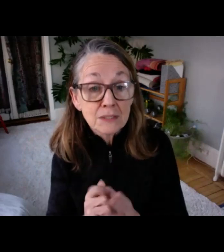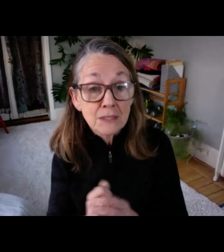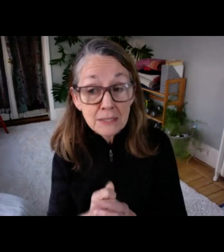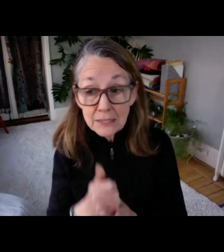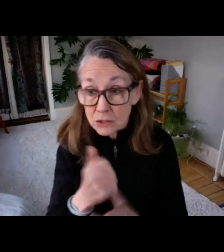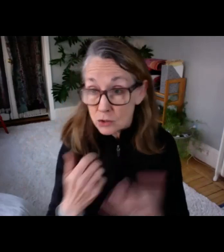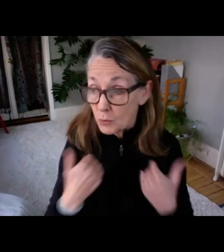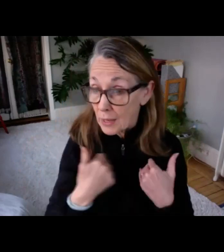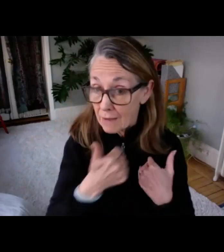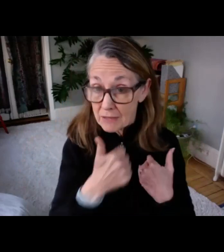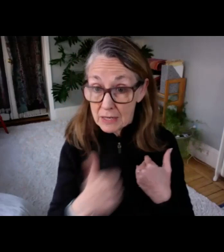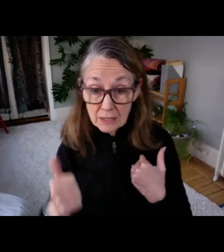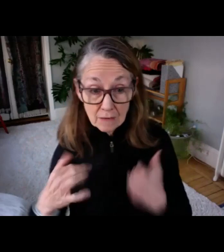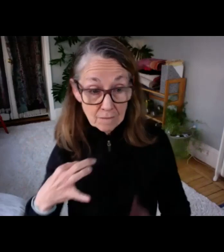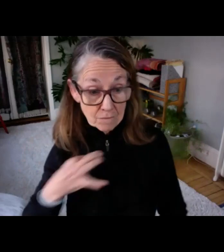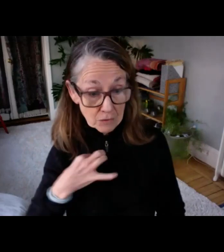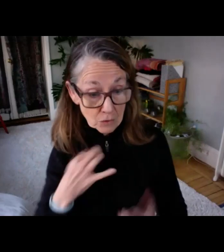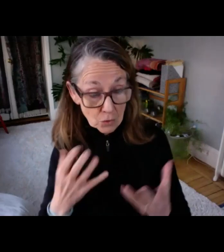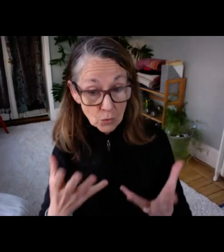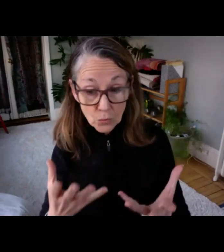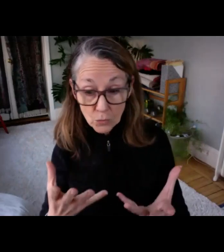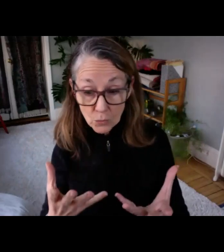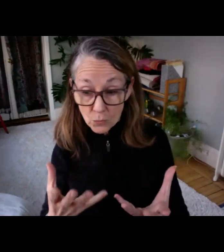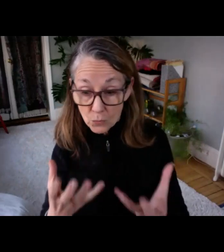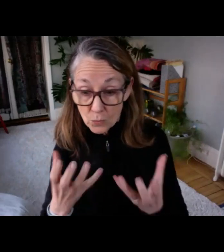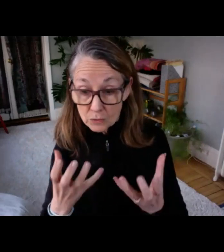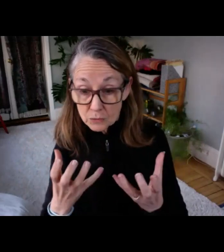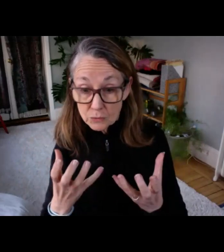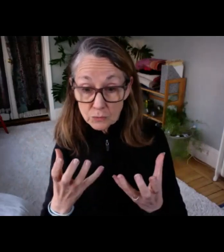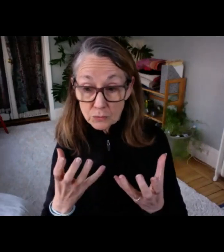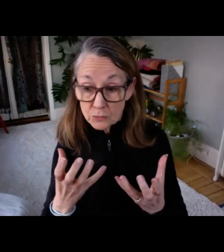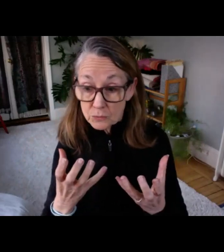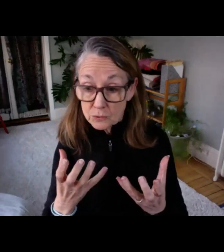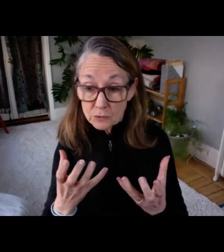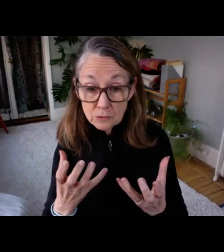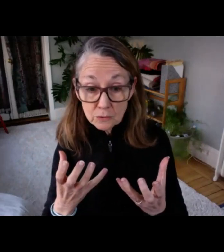Do we have any volunteers that want to be